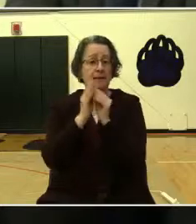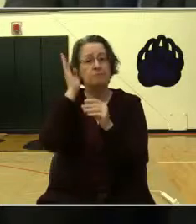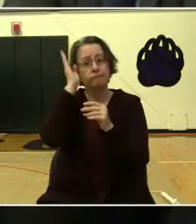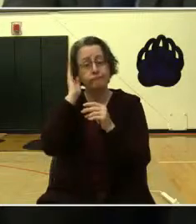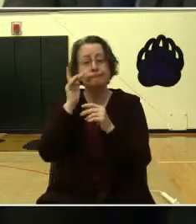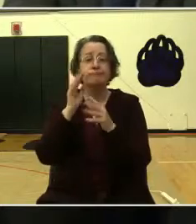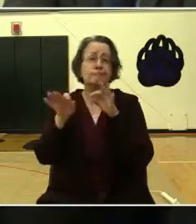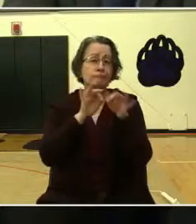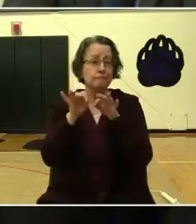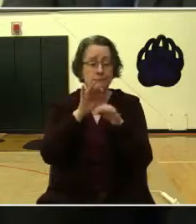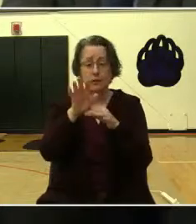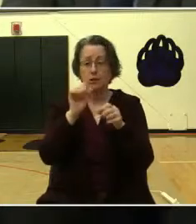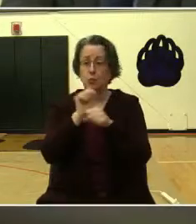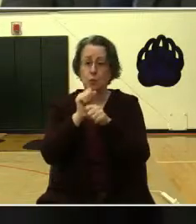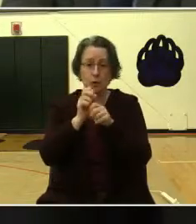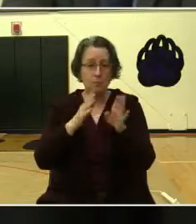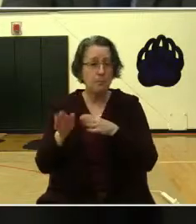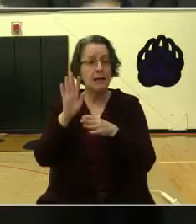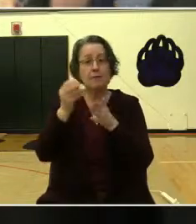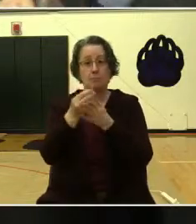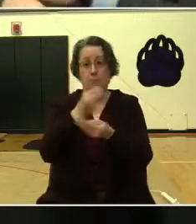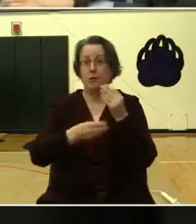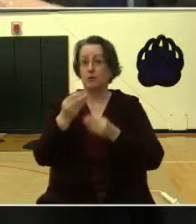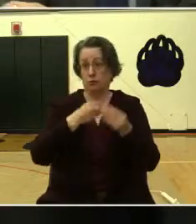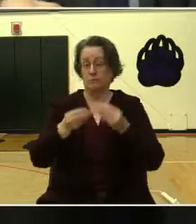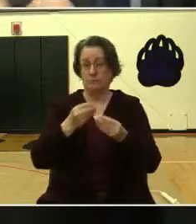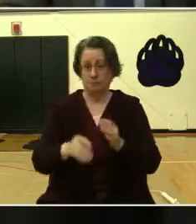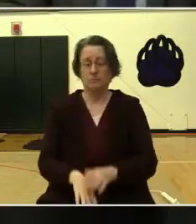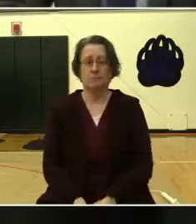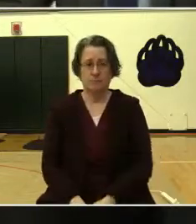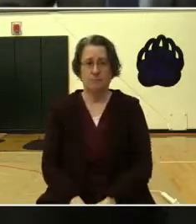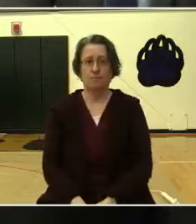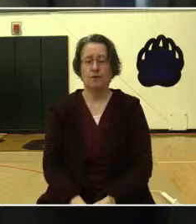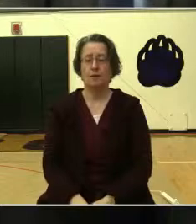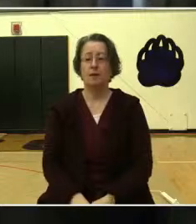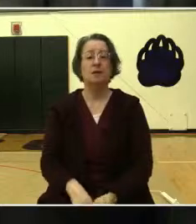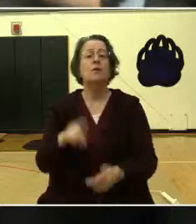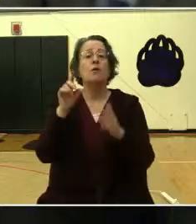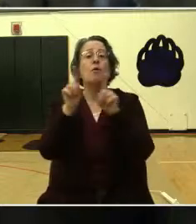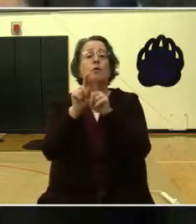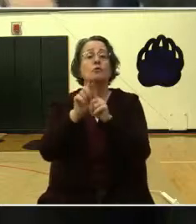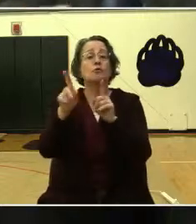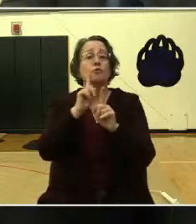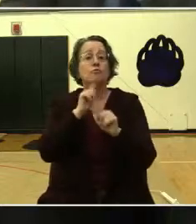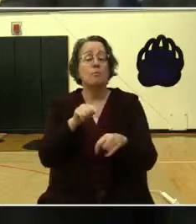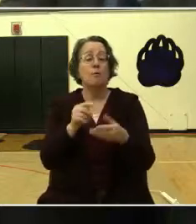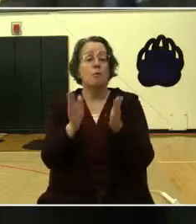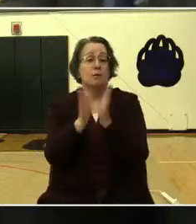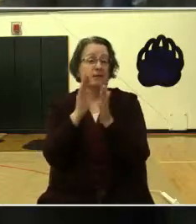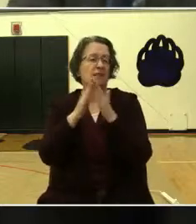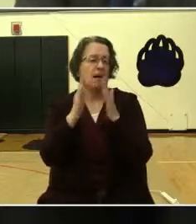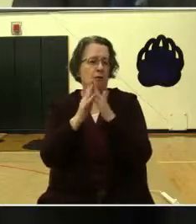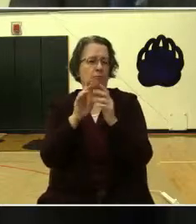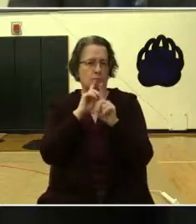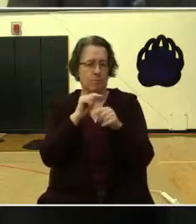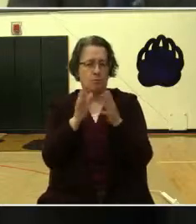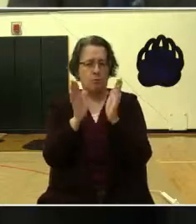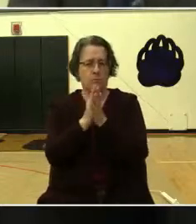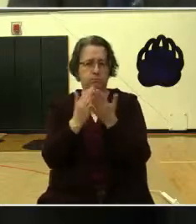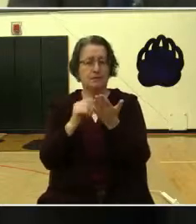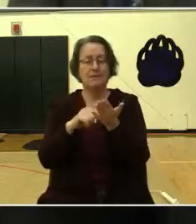budget um it uh is also on page 88 of the